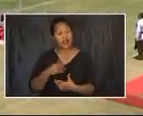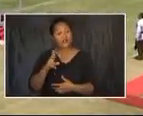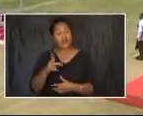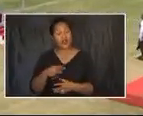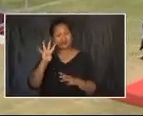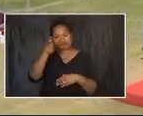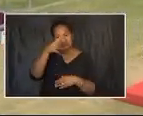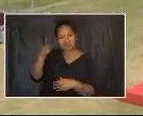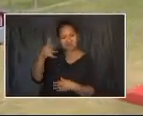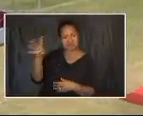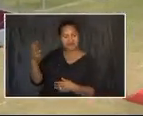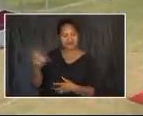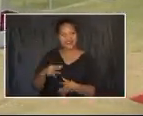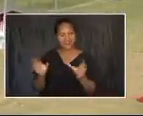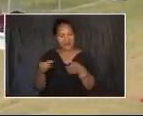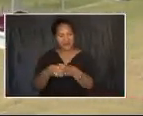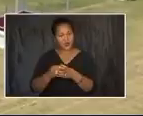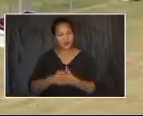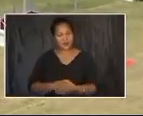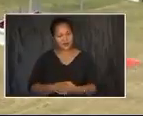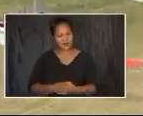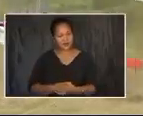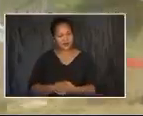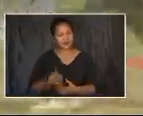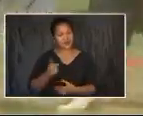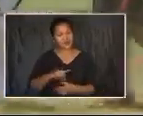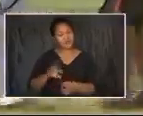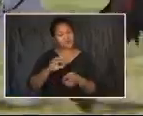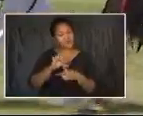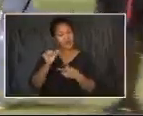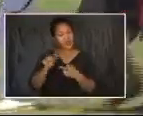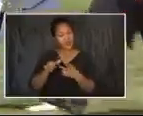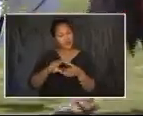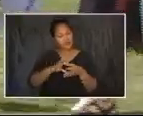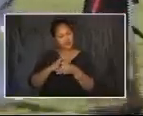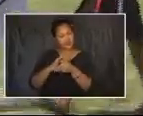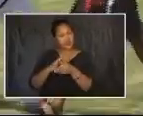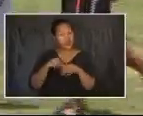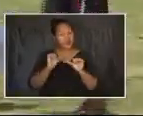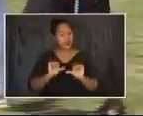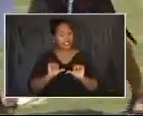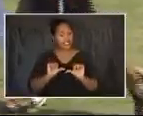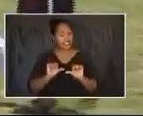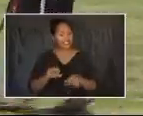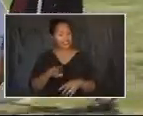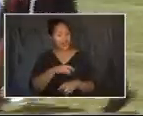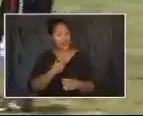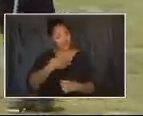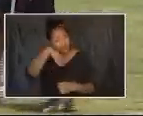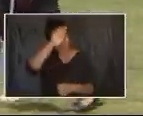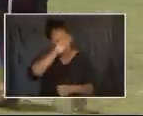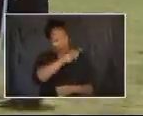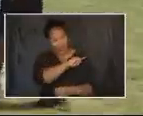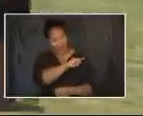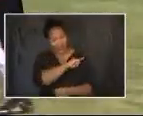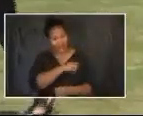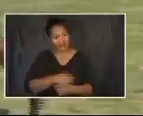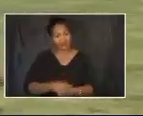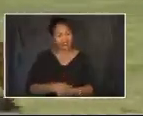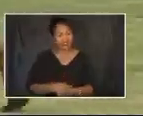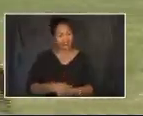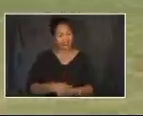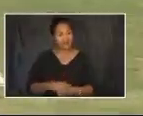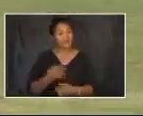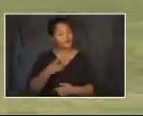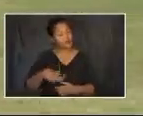karaba din taka kara laki beba kan ditalanga na nonda president ni matin itu kara boleh untuk keser tal dengan buli sogo di kuah kibe ira